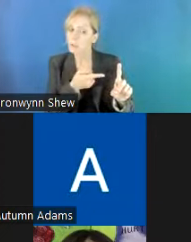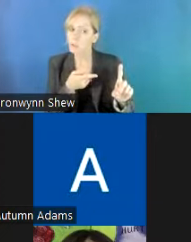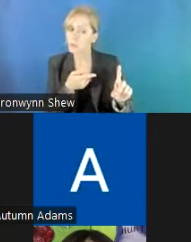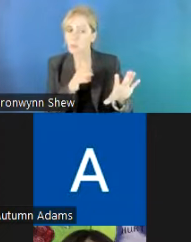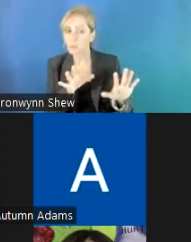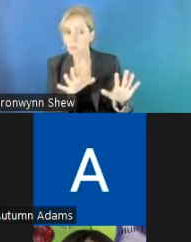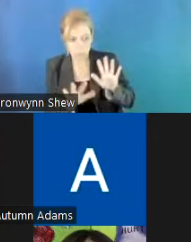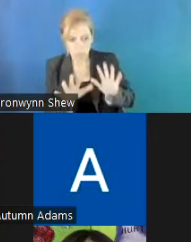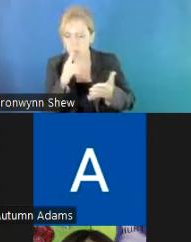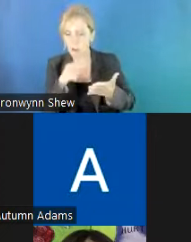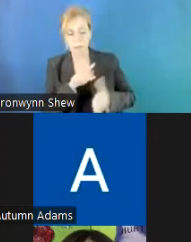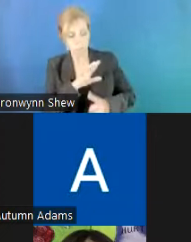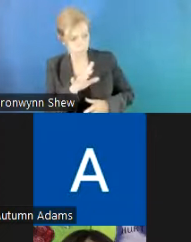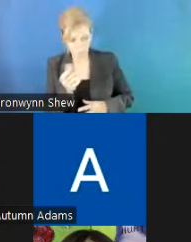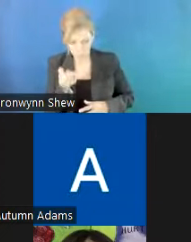any questions?